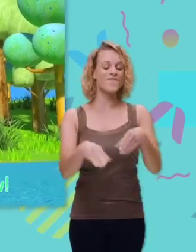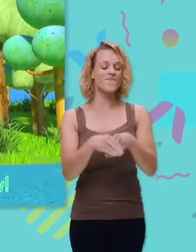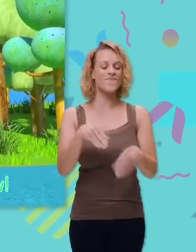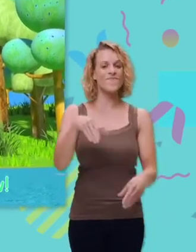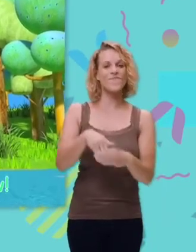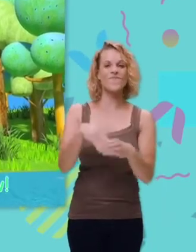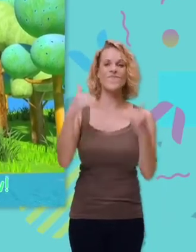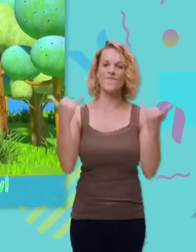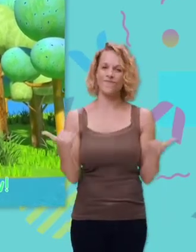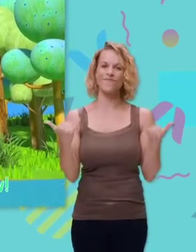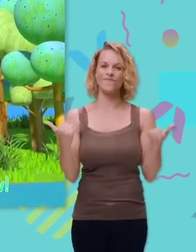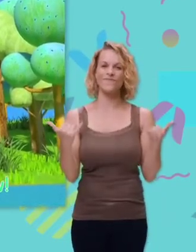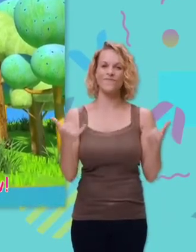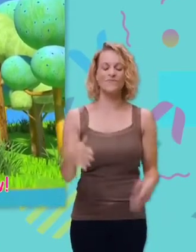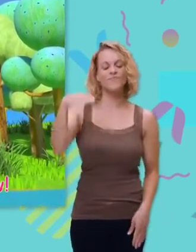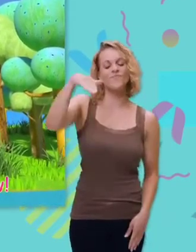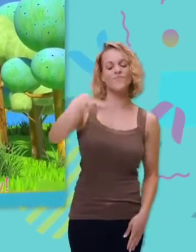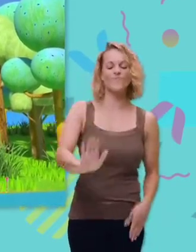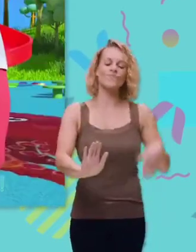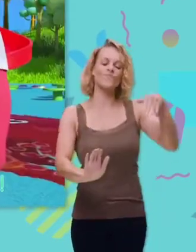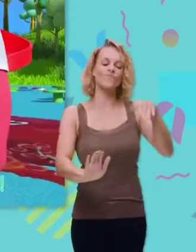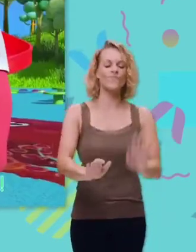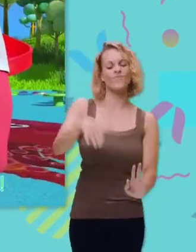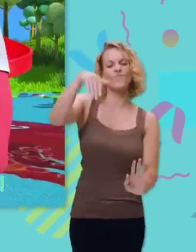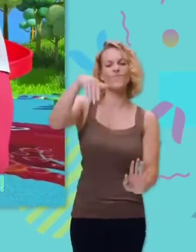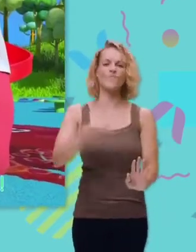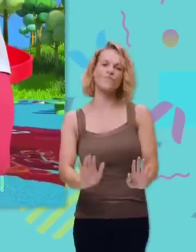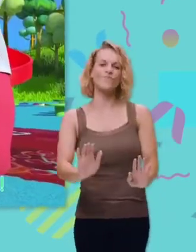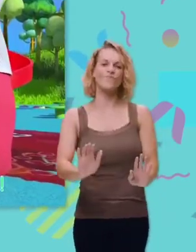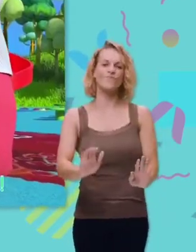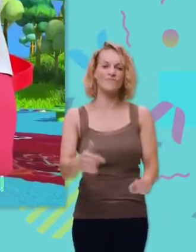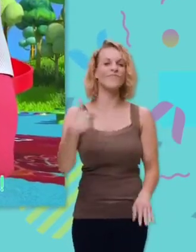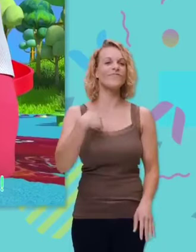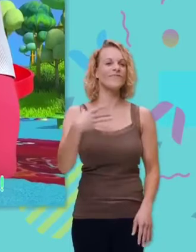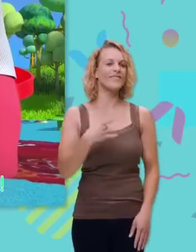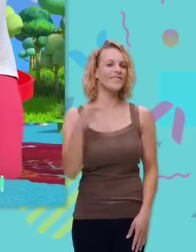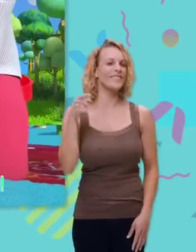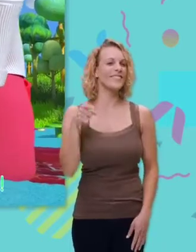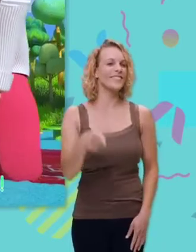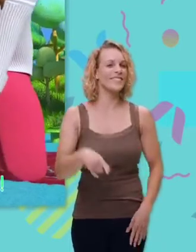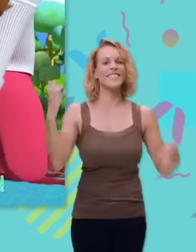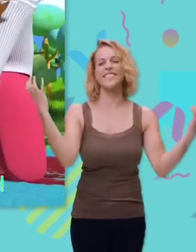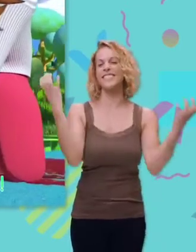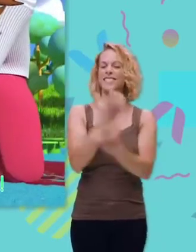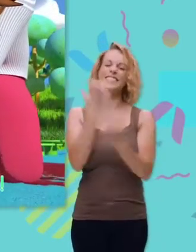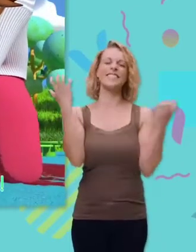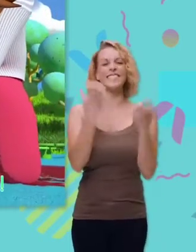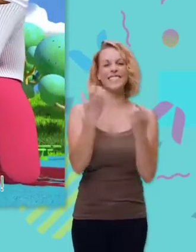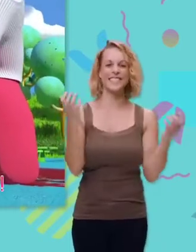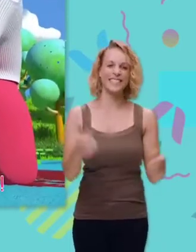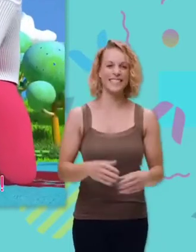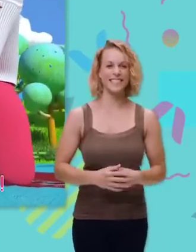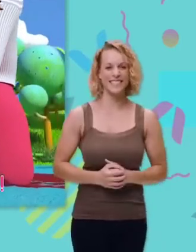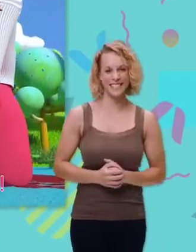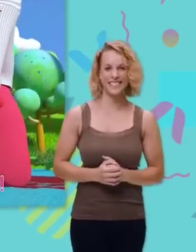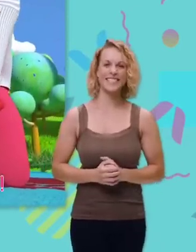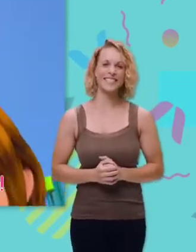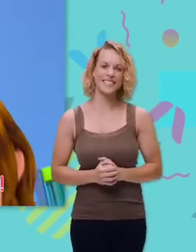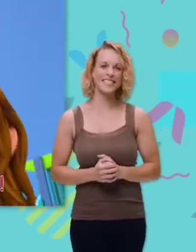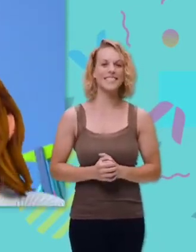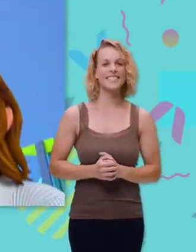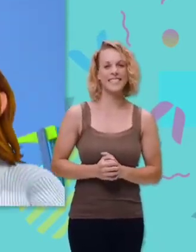Yes, I'll put them on right now. Stomp, stomp, stomp, I like them,